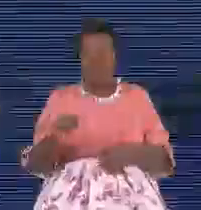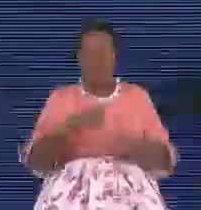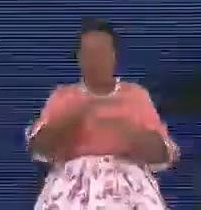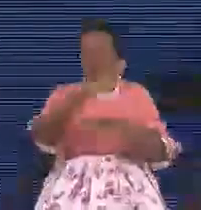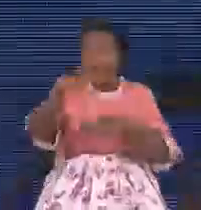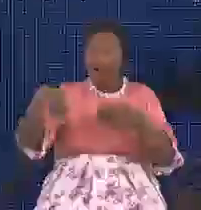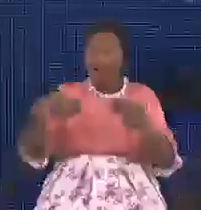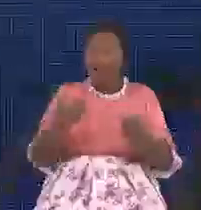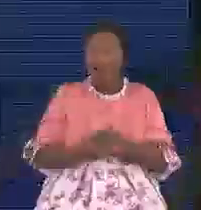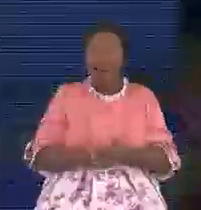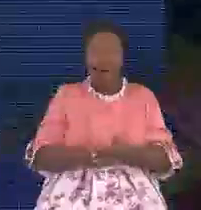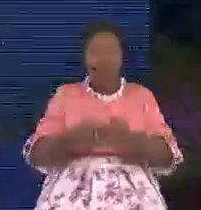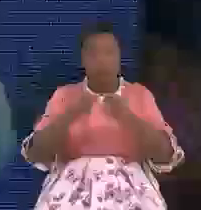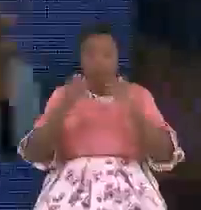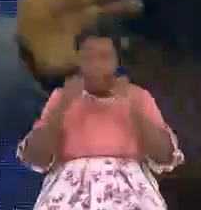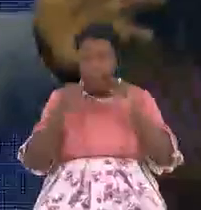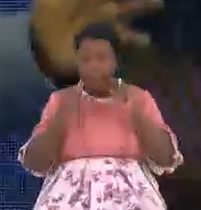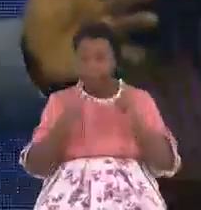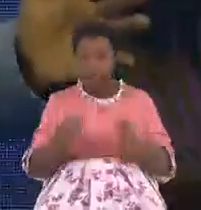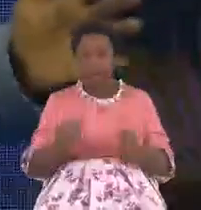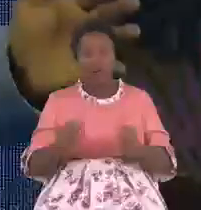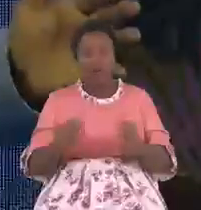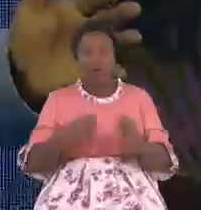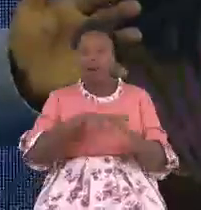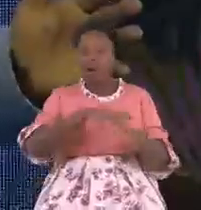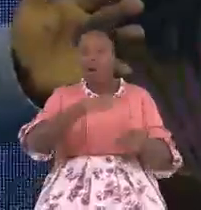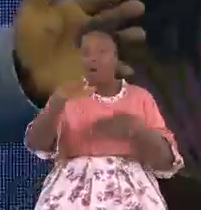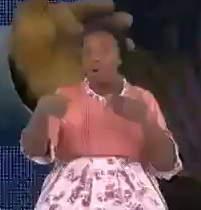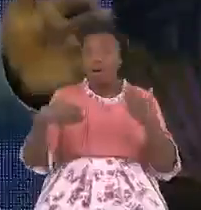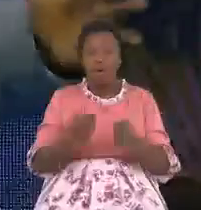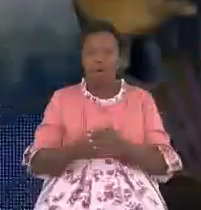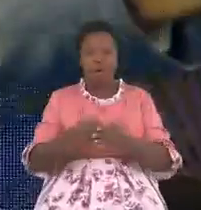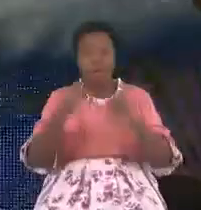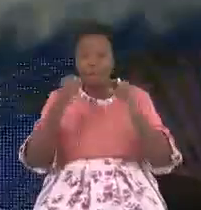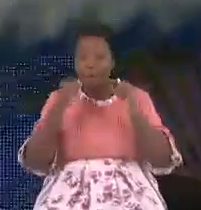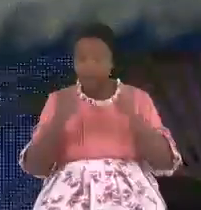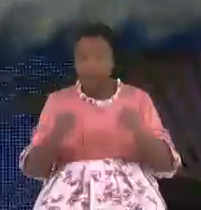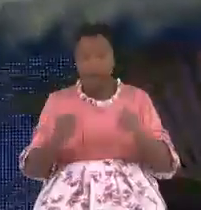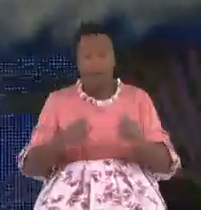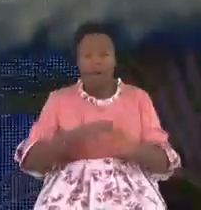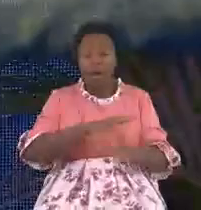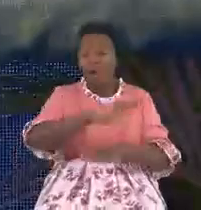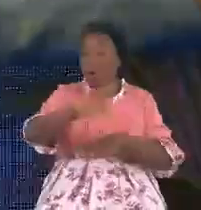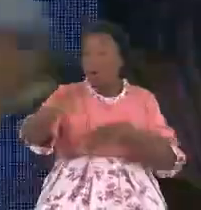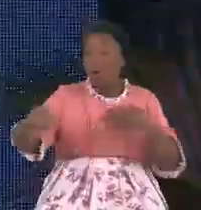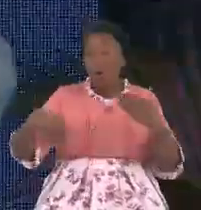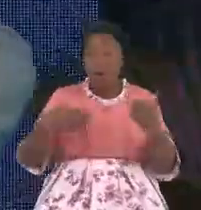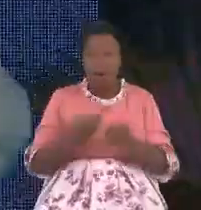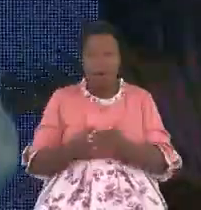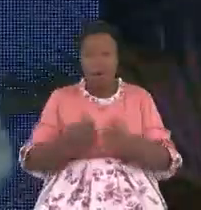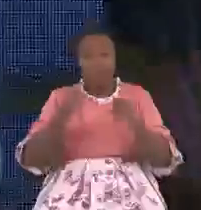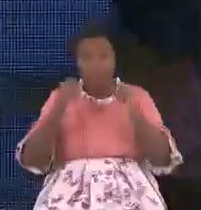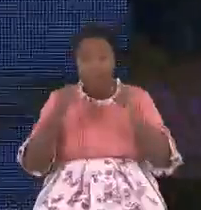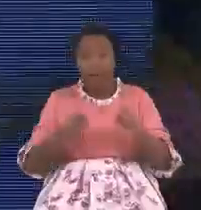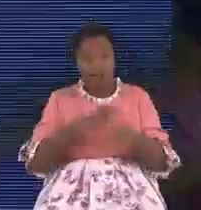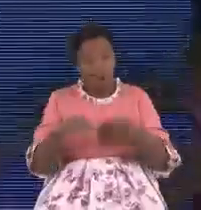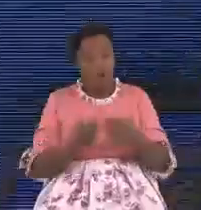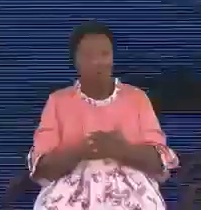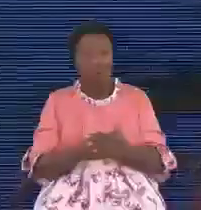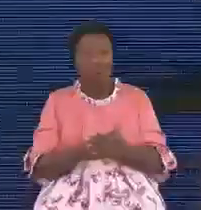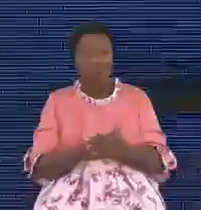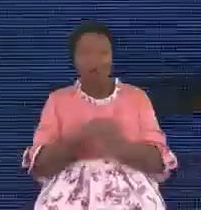power all power all power all